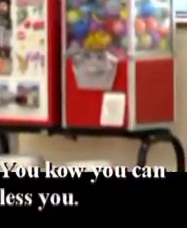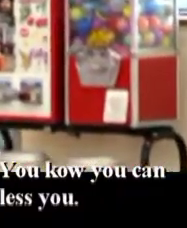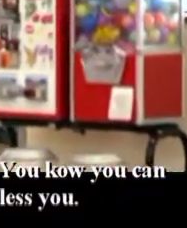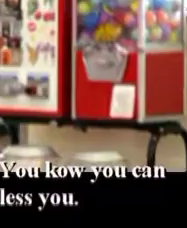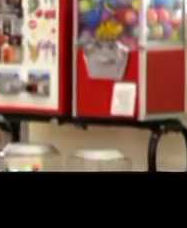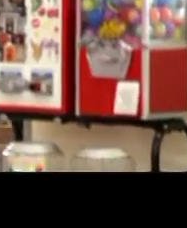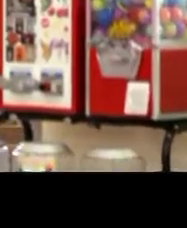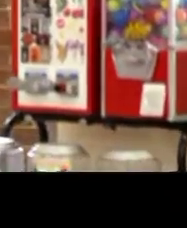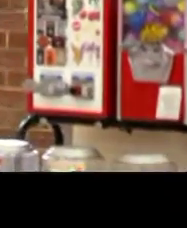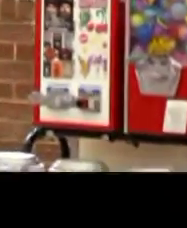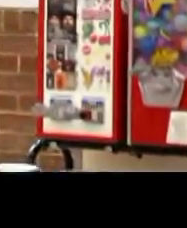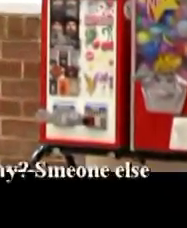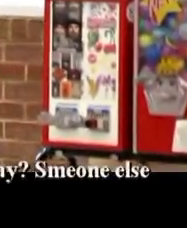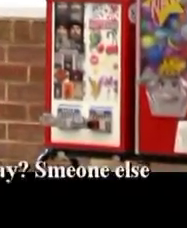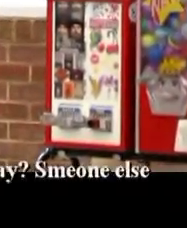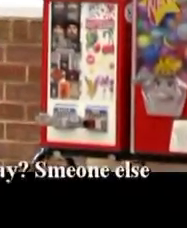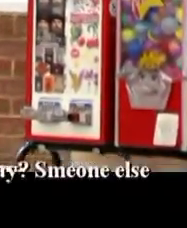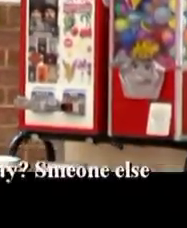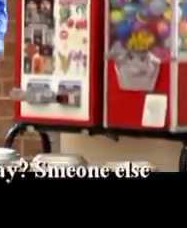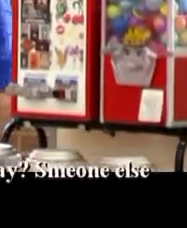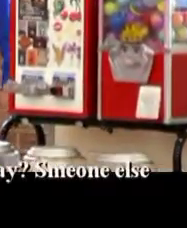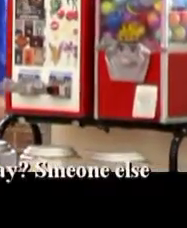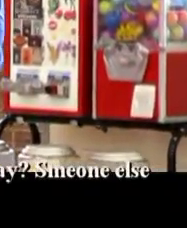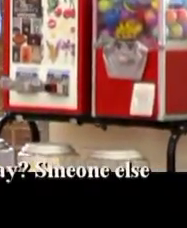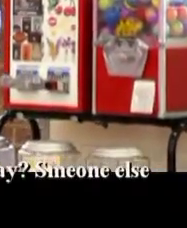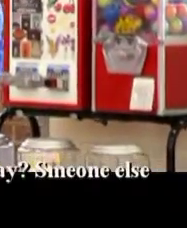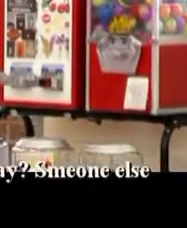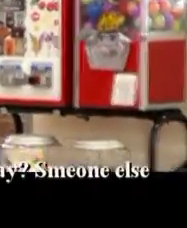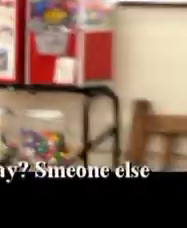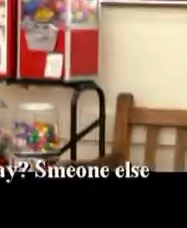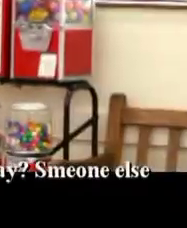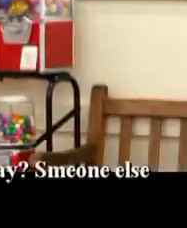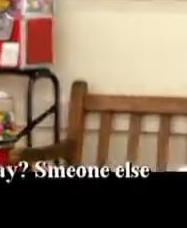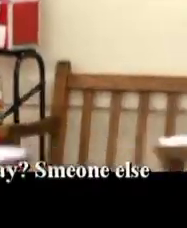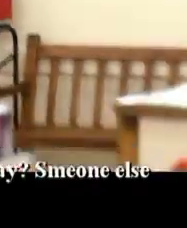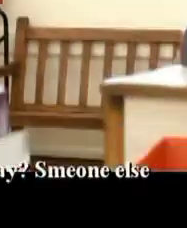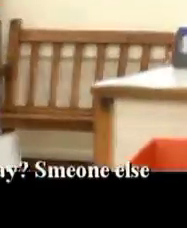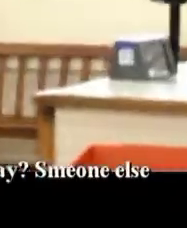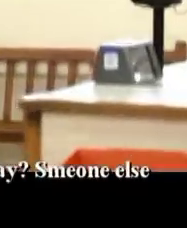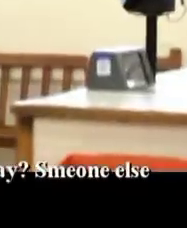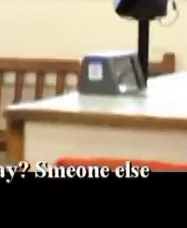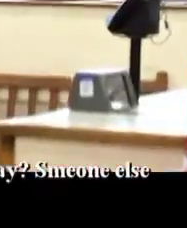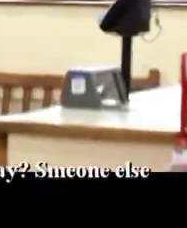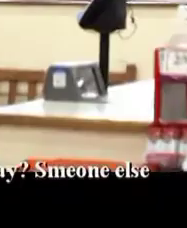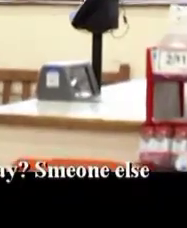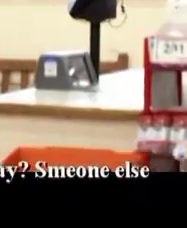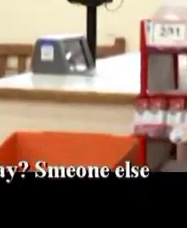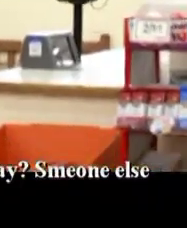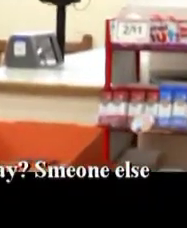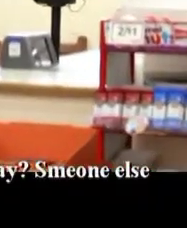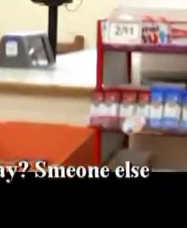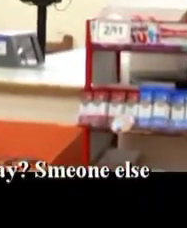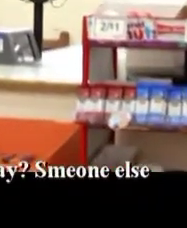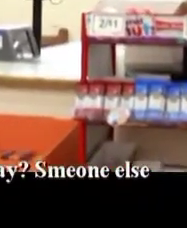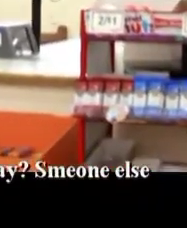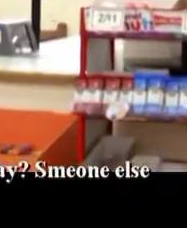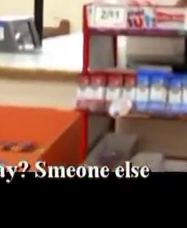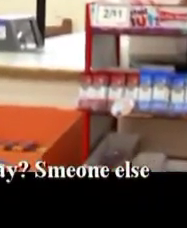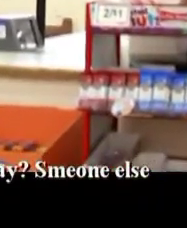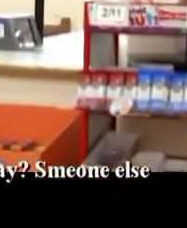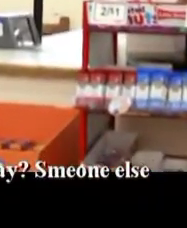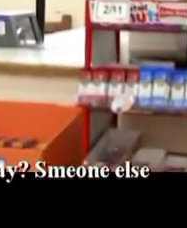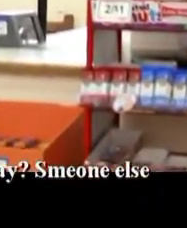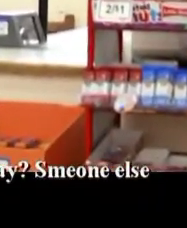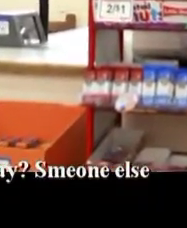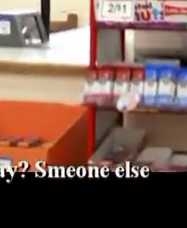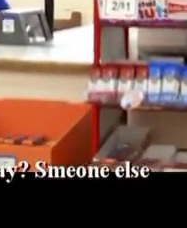you. So what you do is you keep going. Okay. Yeah. And someone else will take the card.